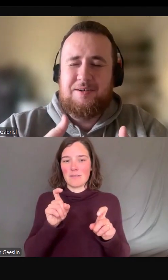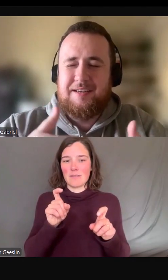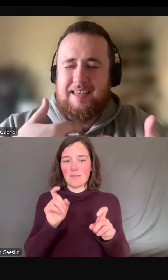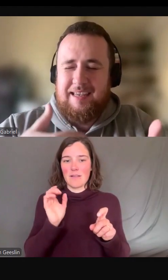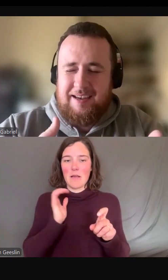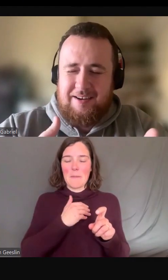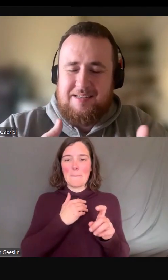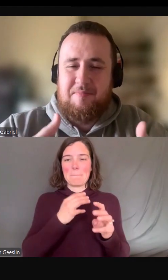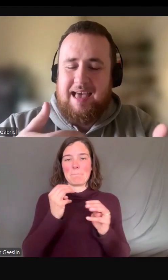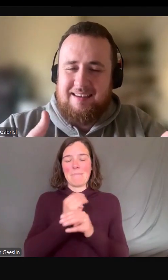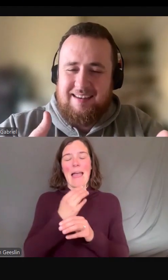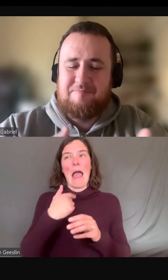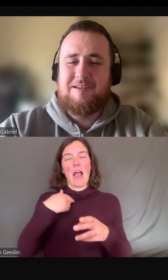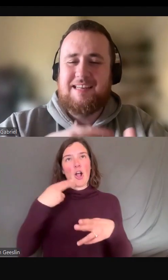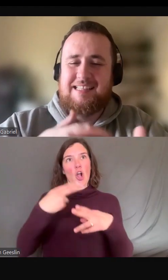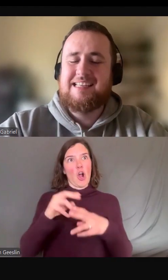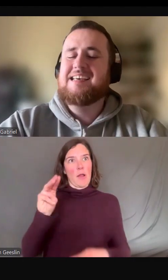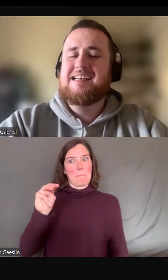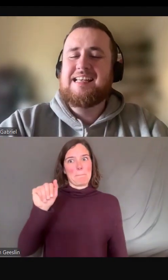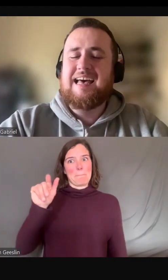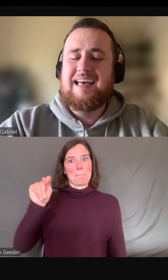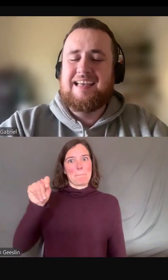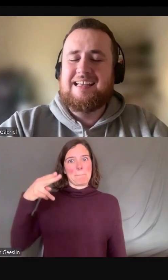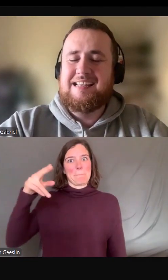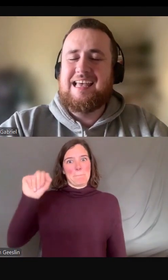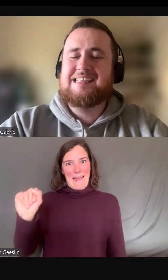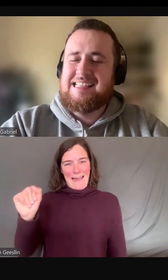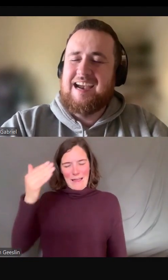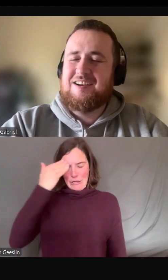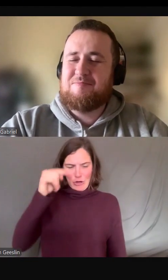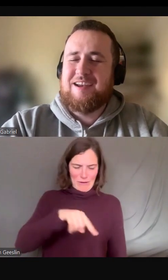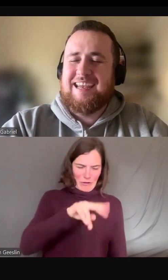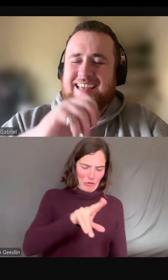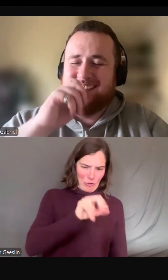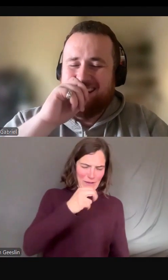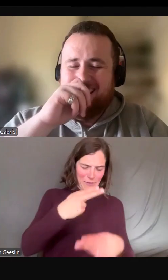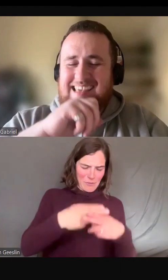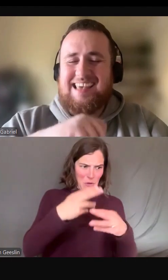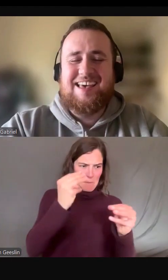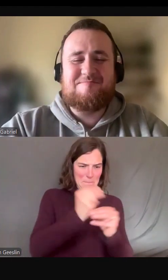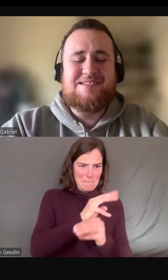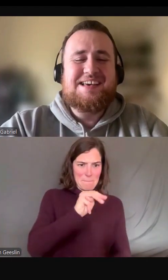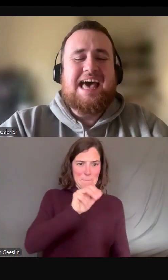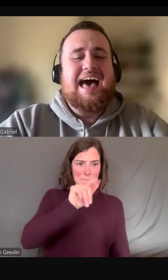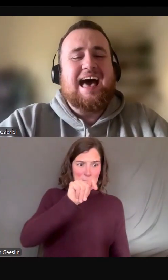know here it's math, but it's hard to break it.